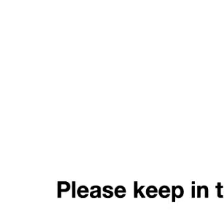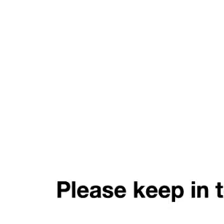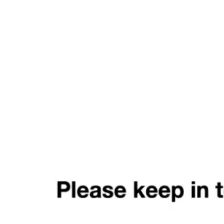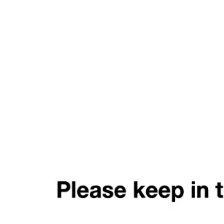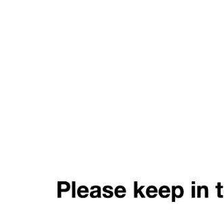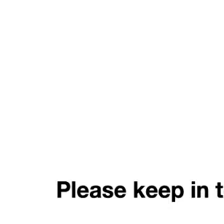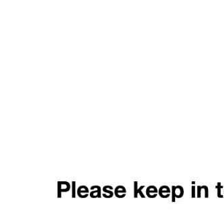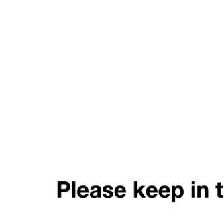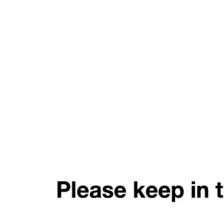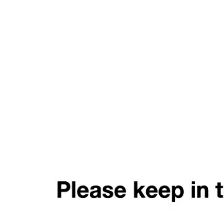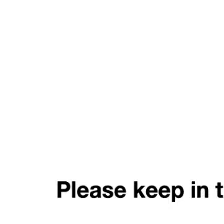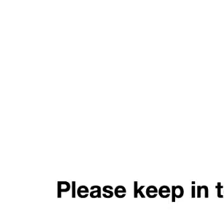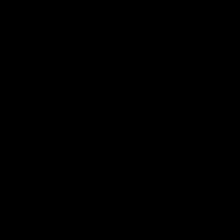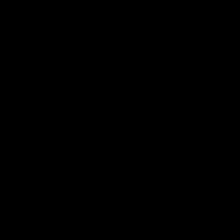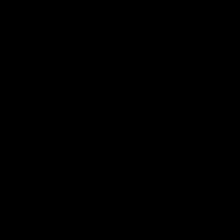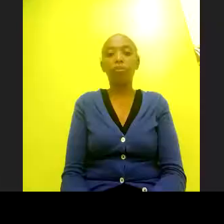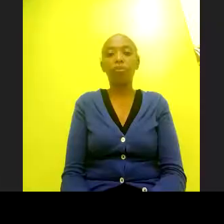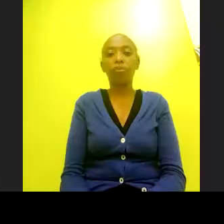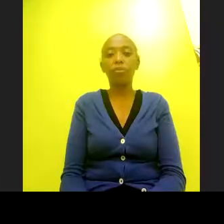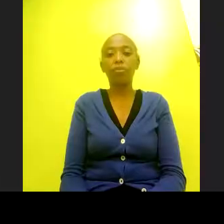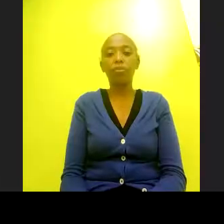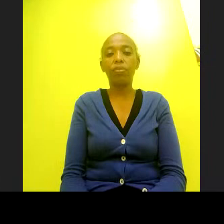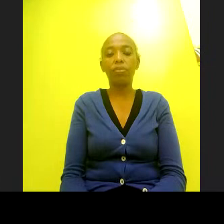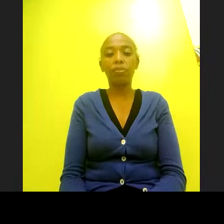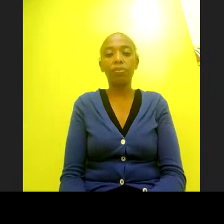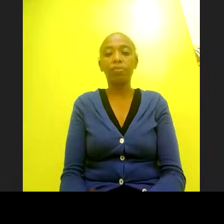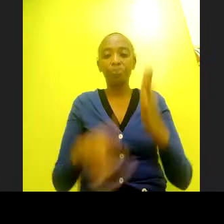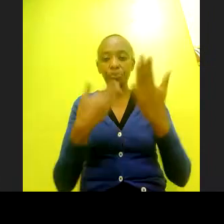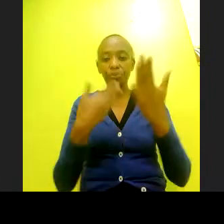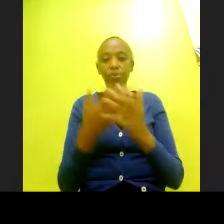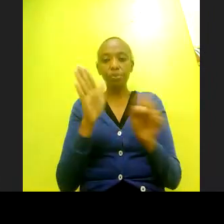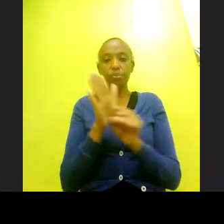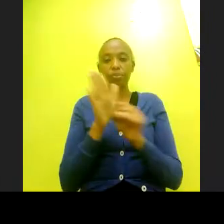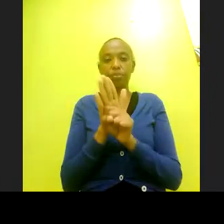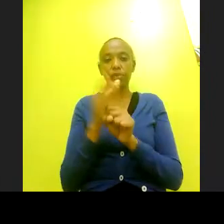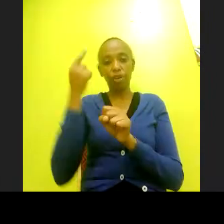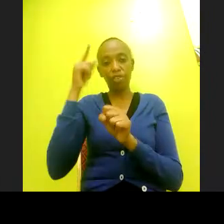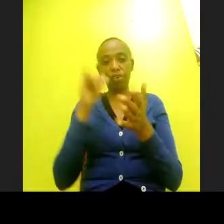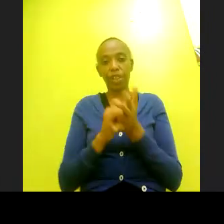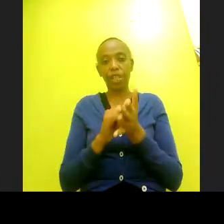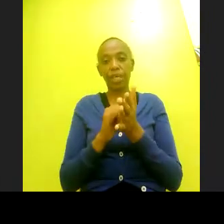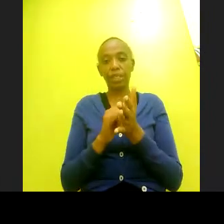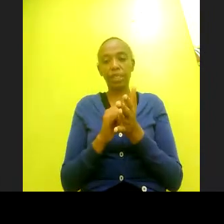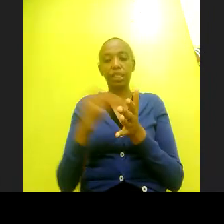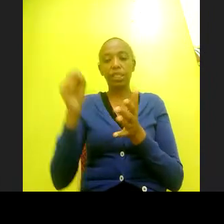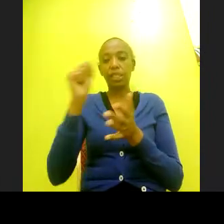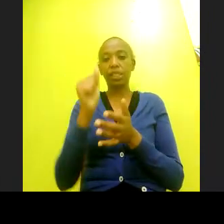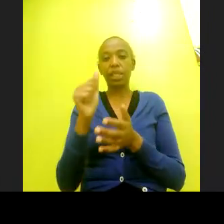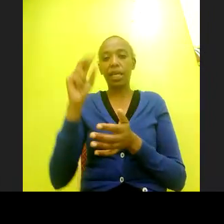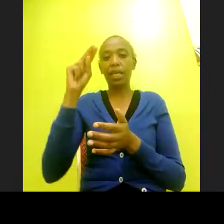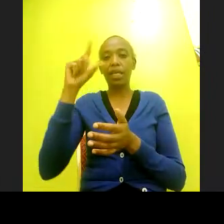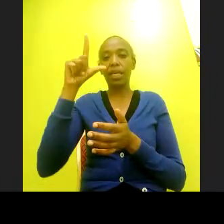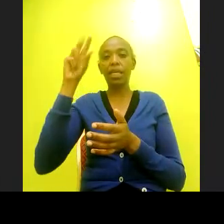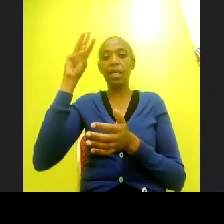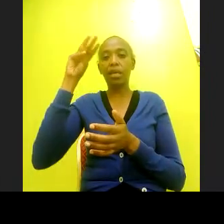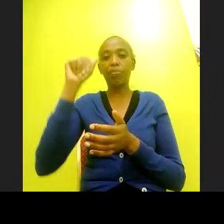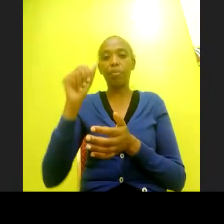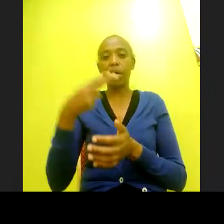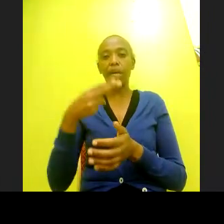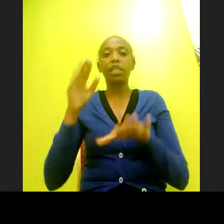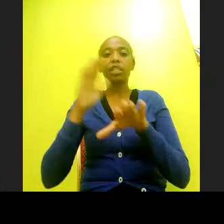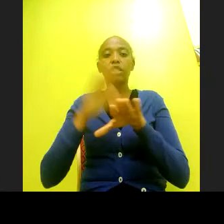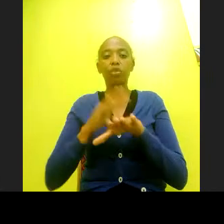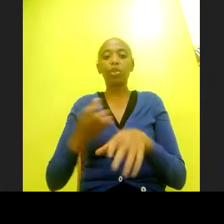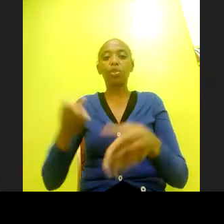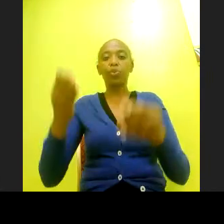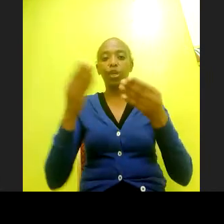Thank you so much for that, Salima. it's very good to give us a